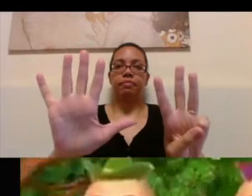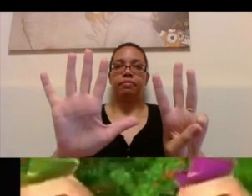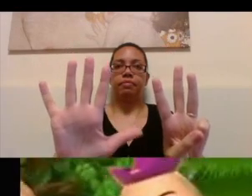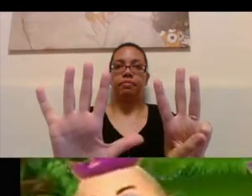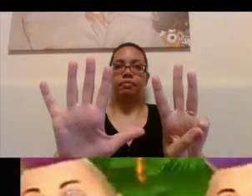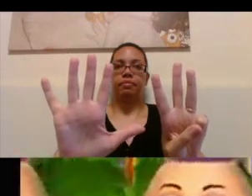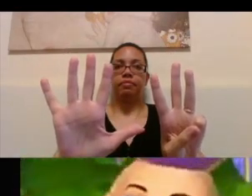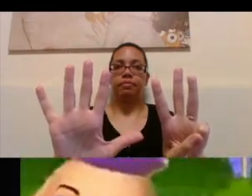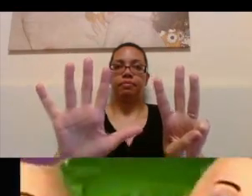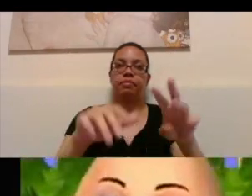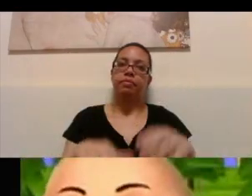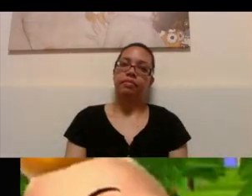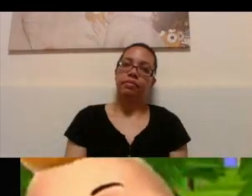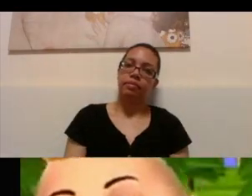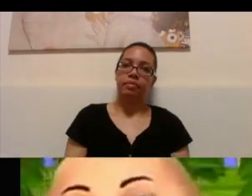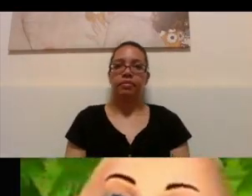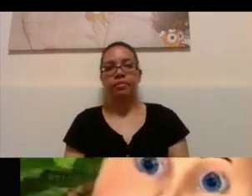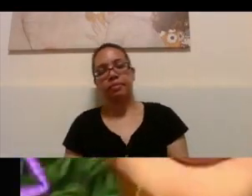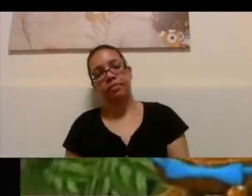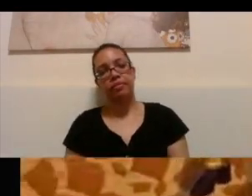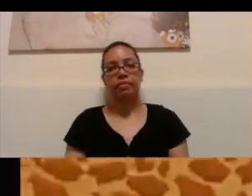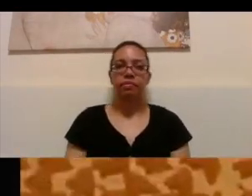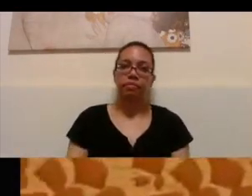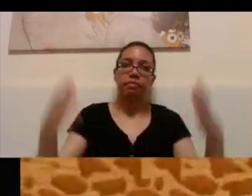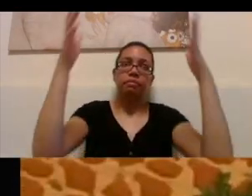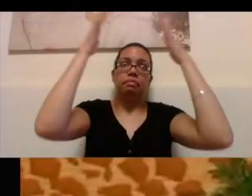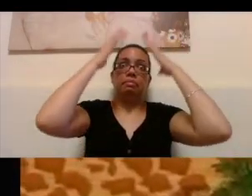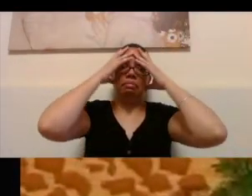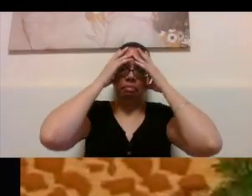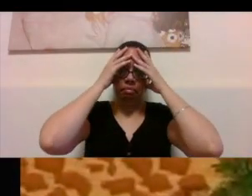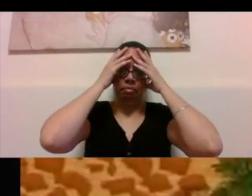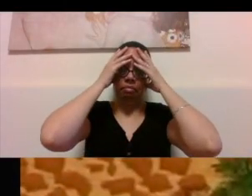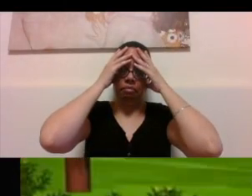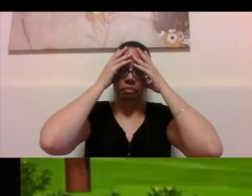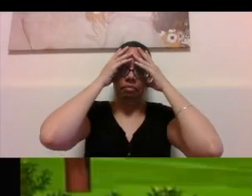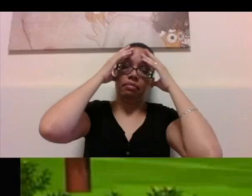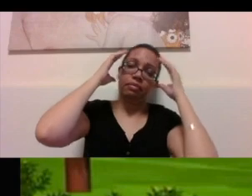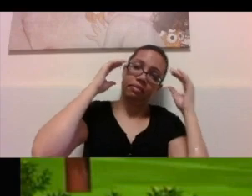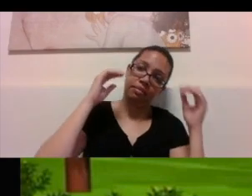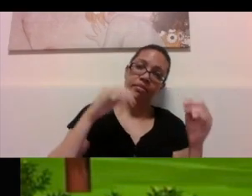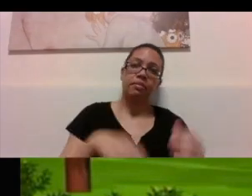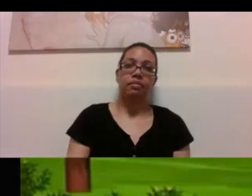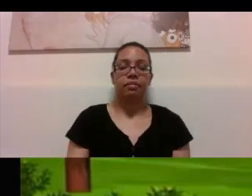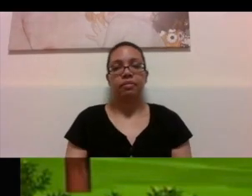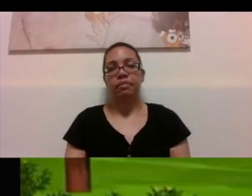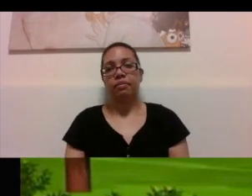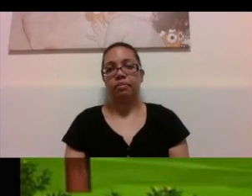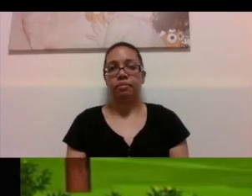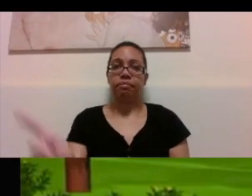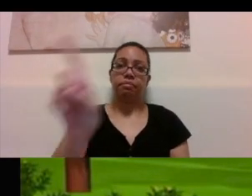Eight Humpty Dumpty sat on a wall. One Humpty Dumpty had a great fall.